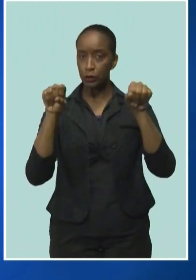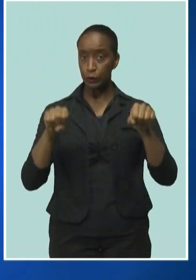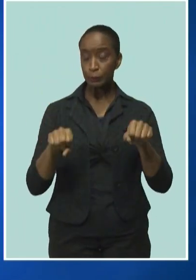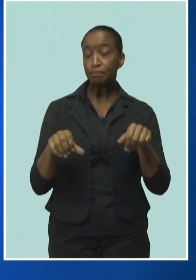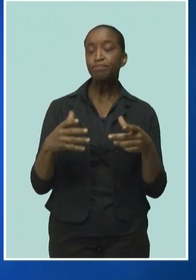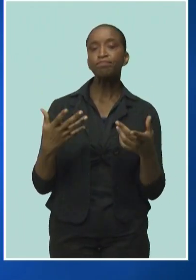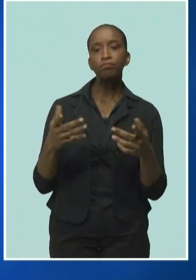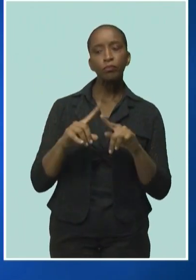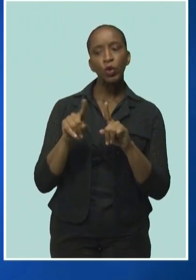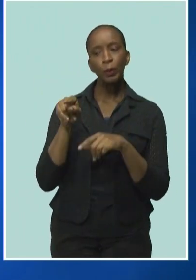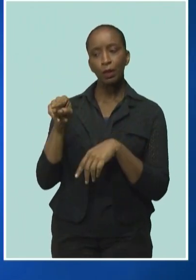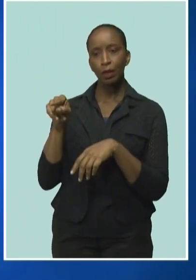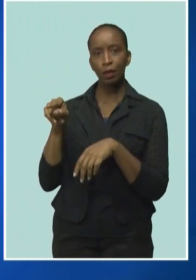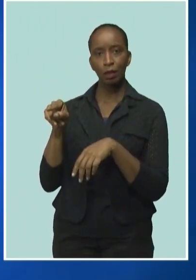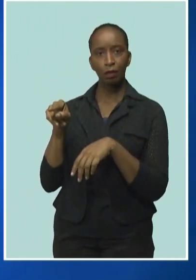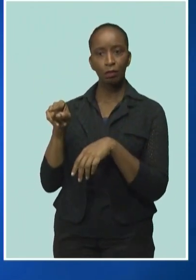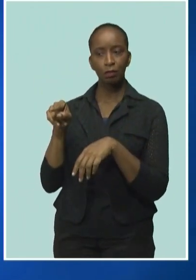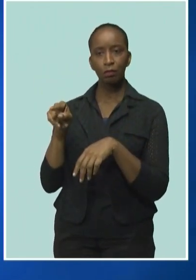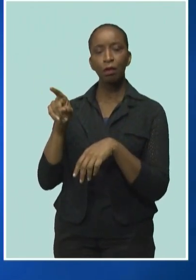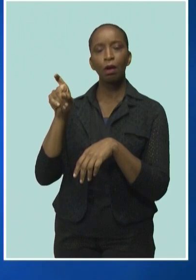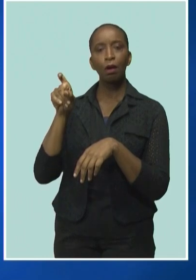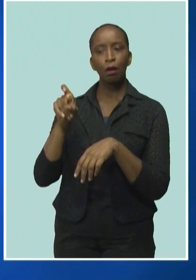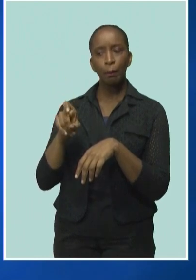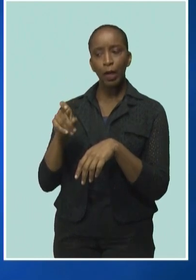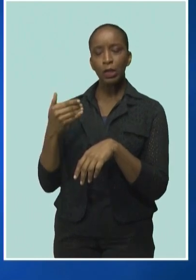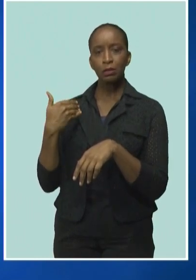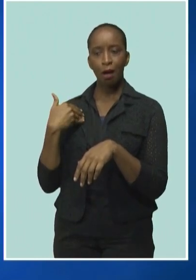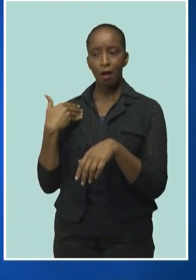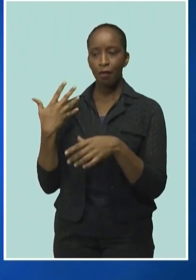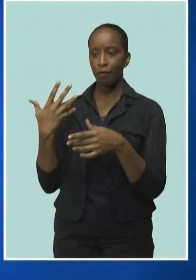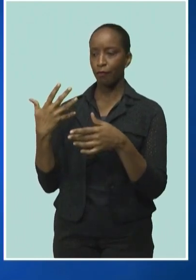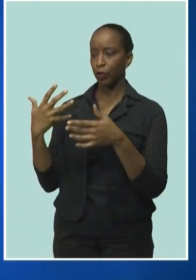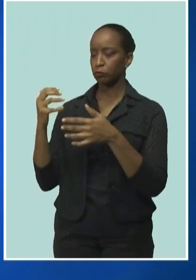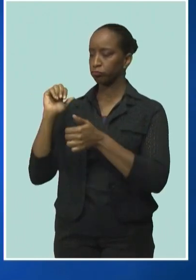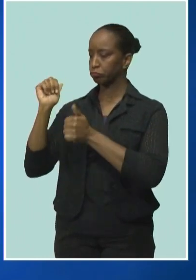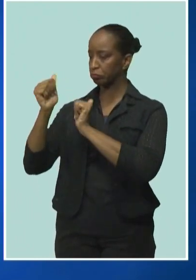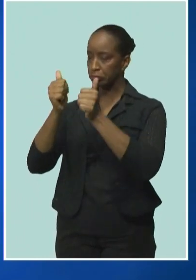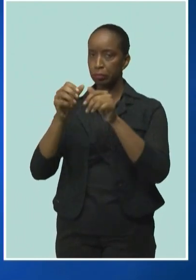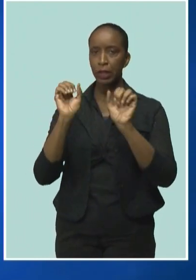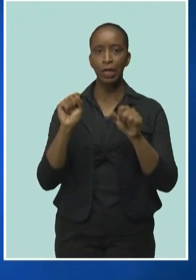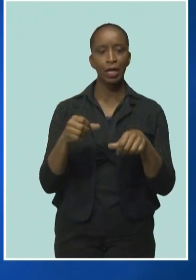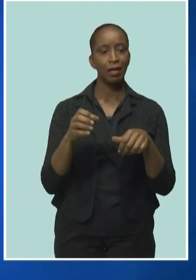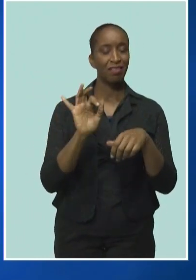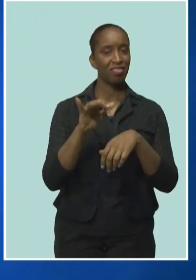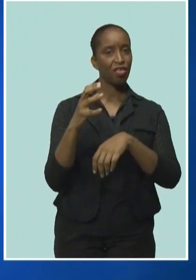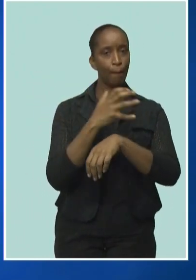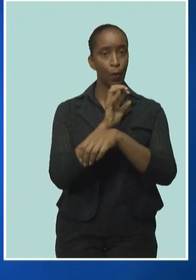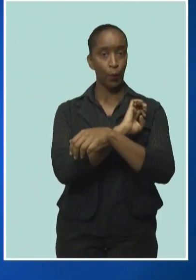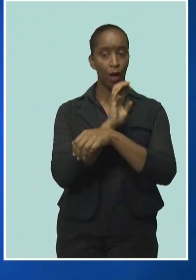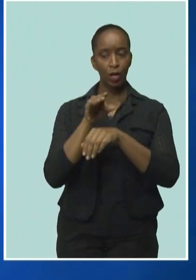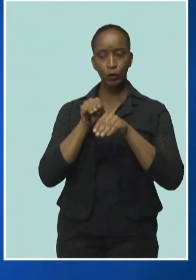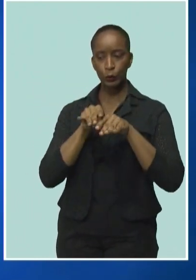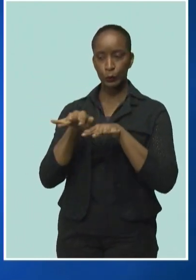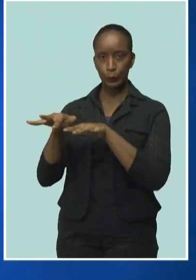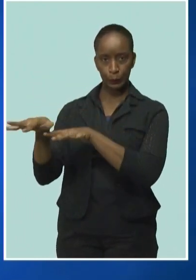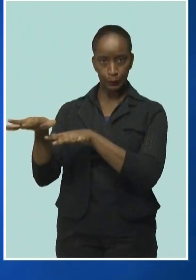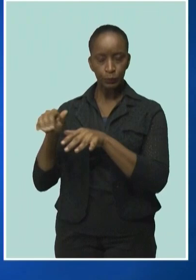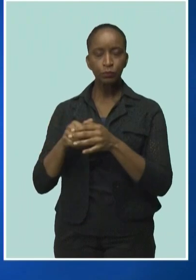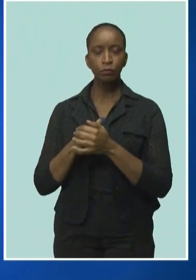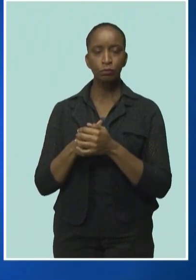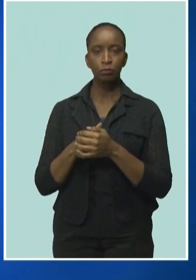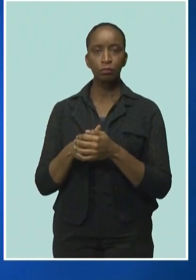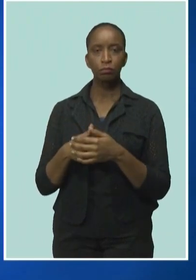in a position to receive the power. And the only way the utility can be put in a position to receive the power is